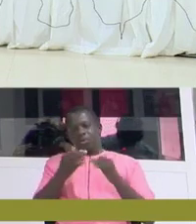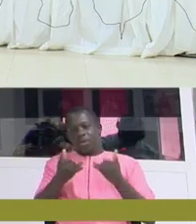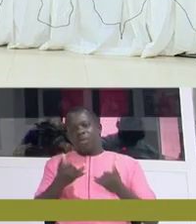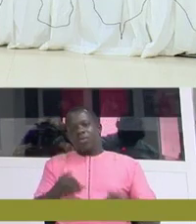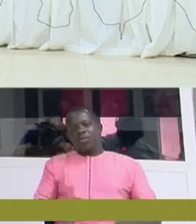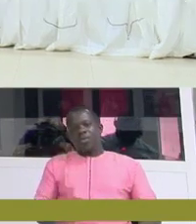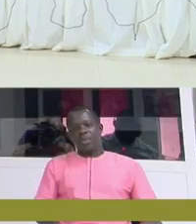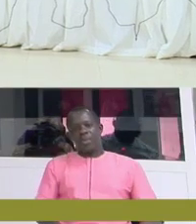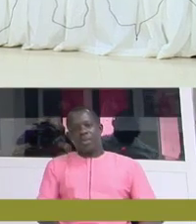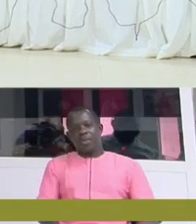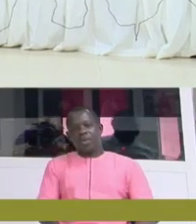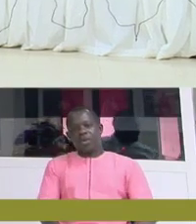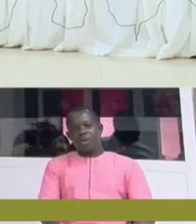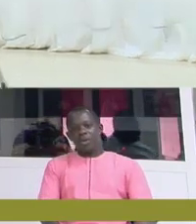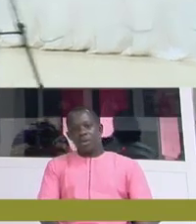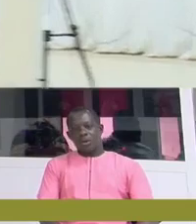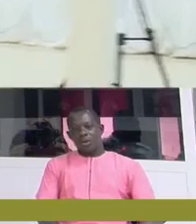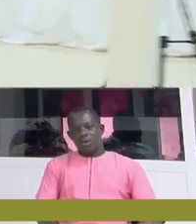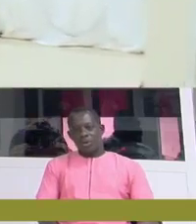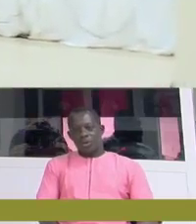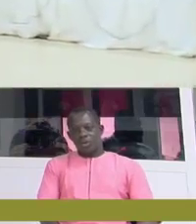Tasi.